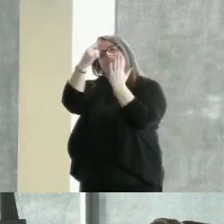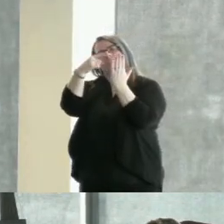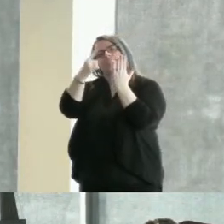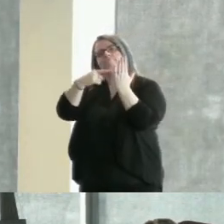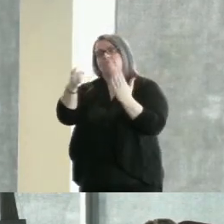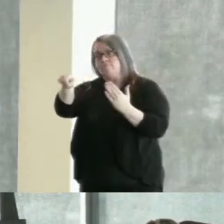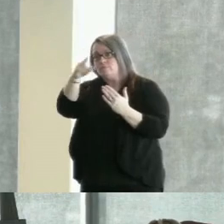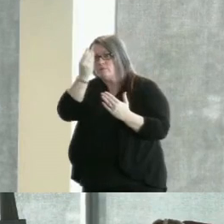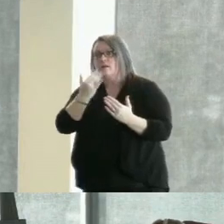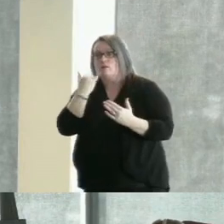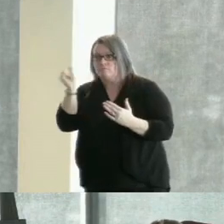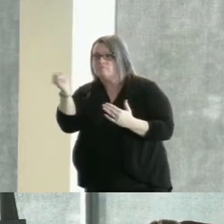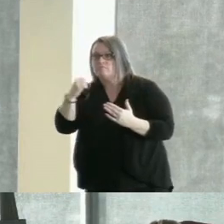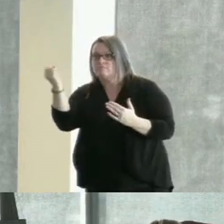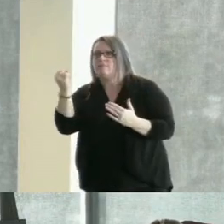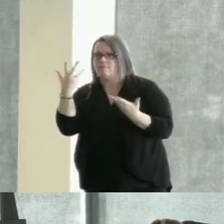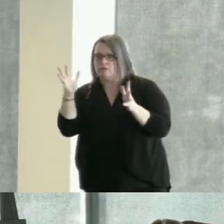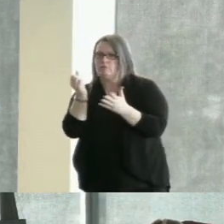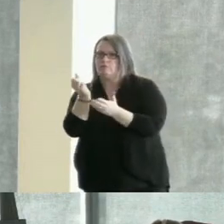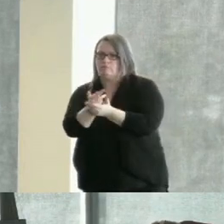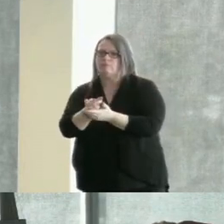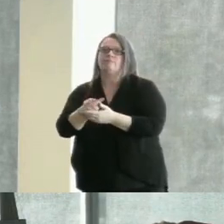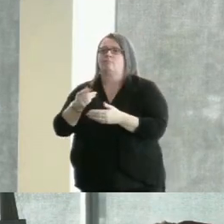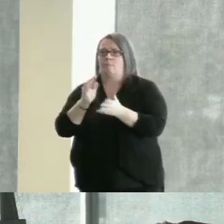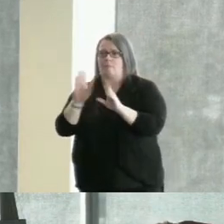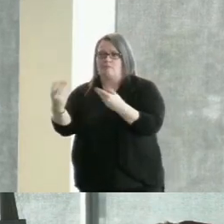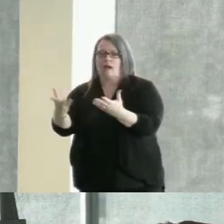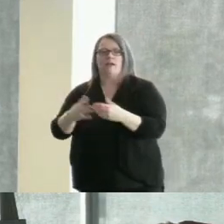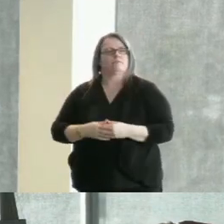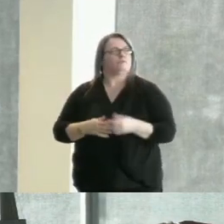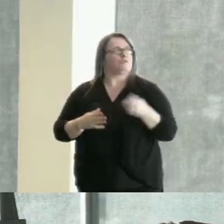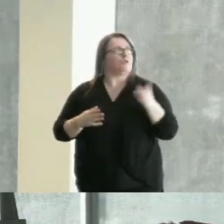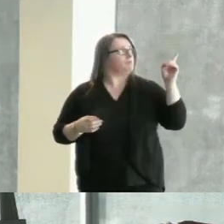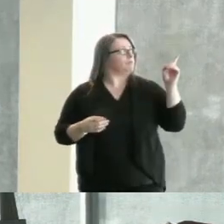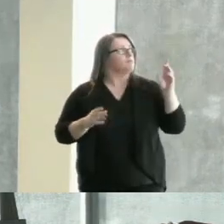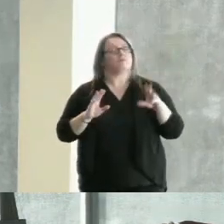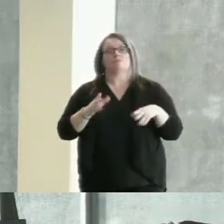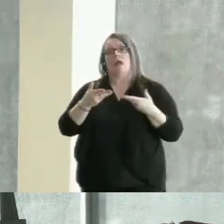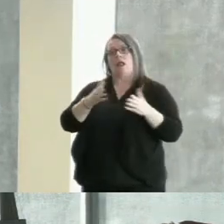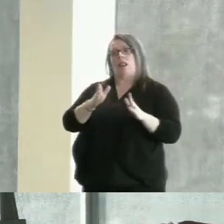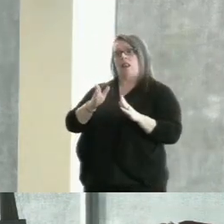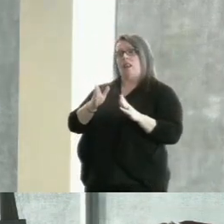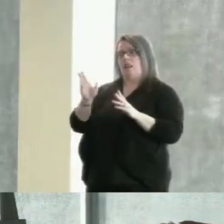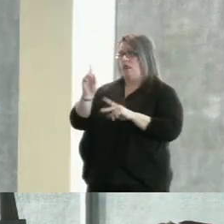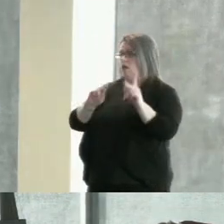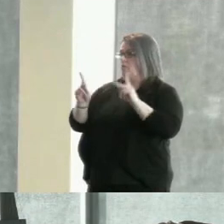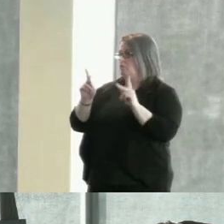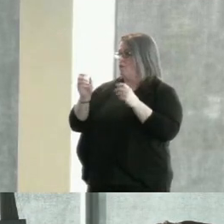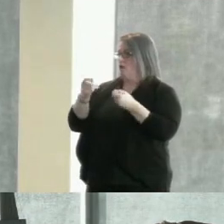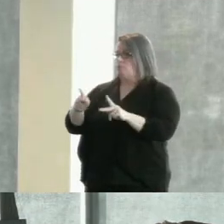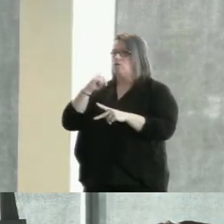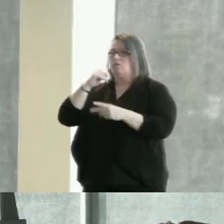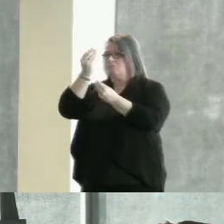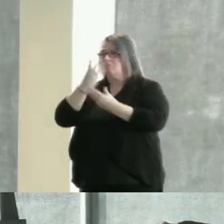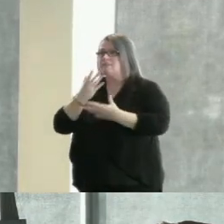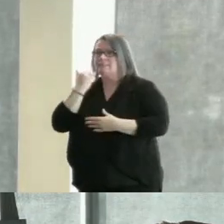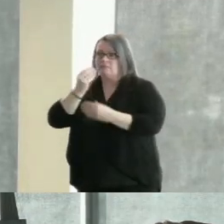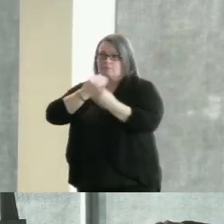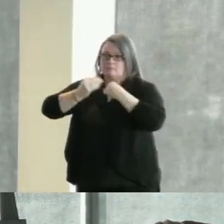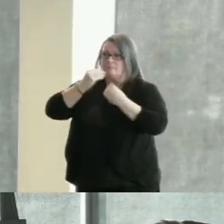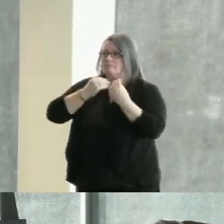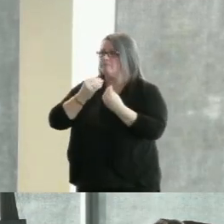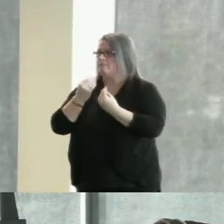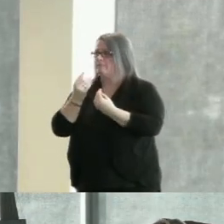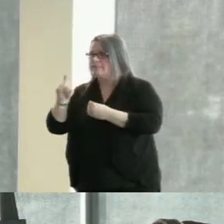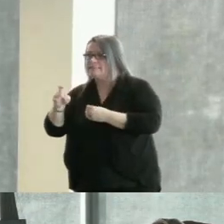us how we did. So, did we give participants an opportunity to indicate any dietary needs ahead of time? For example,